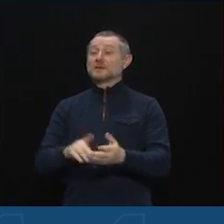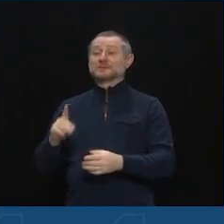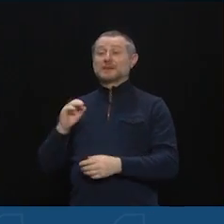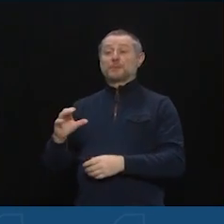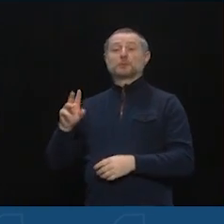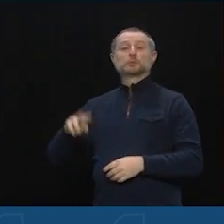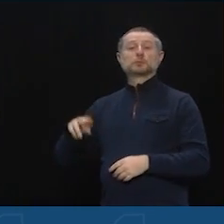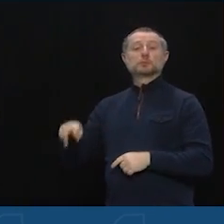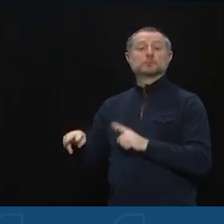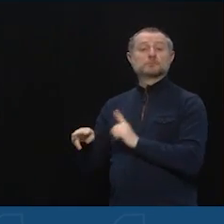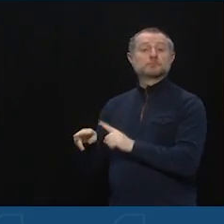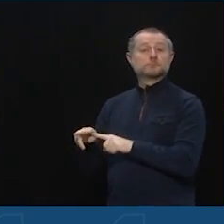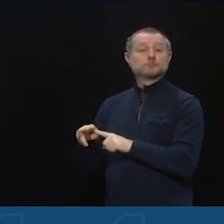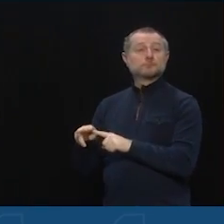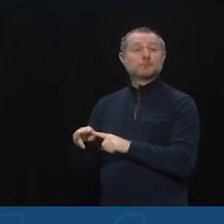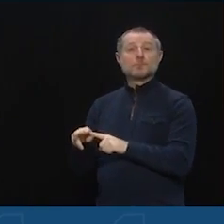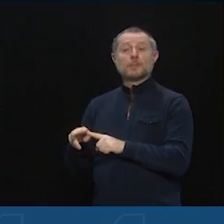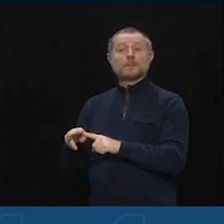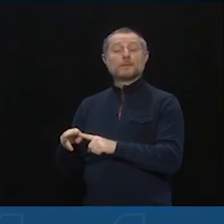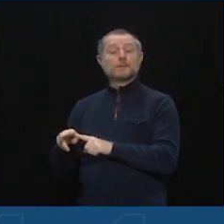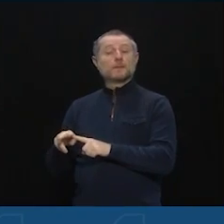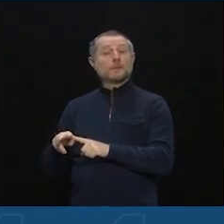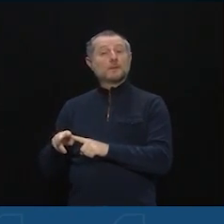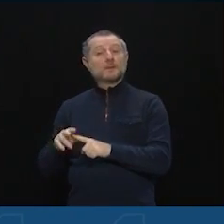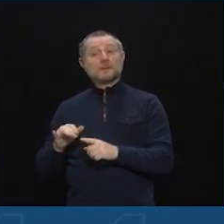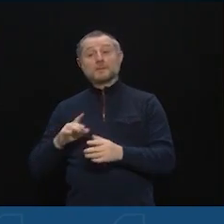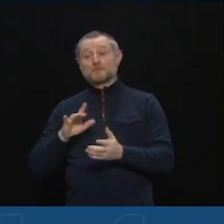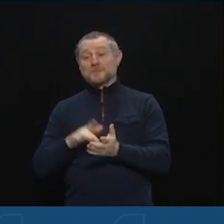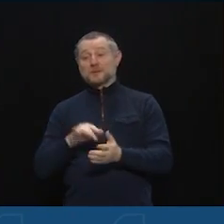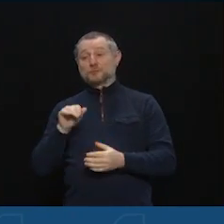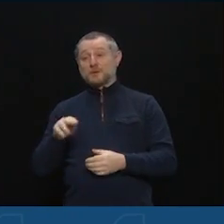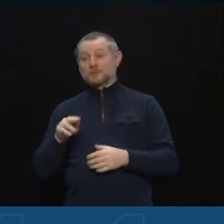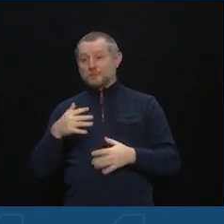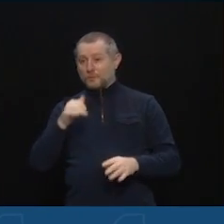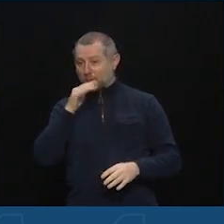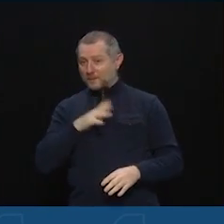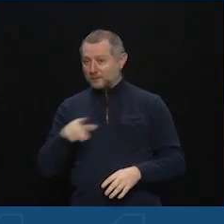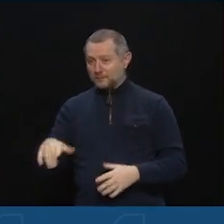22nd, and by mid-January,